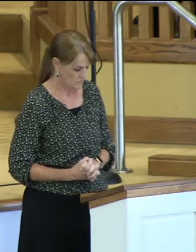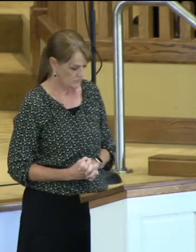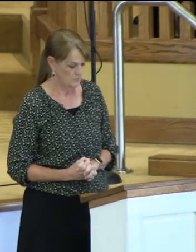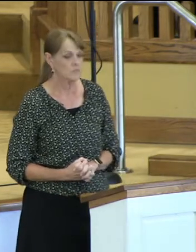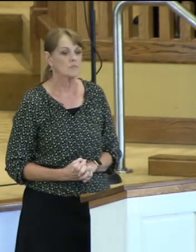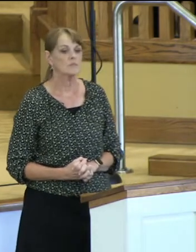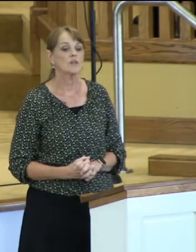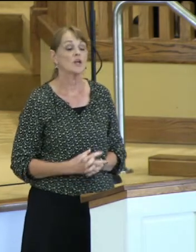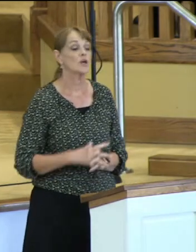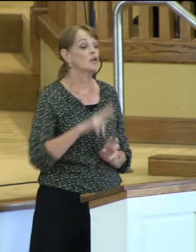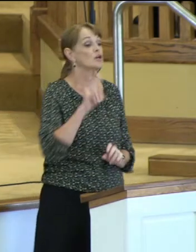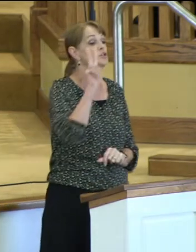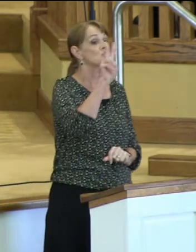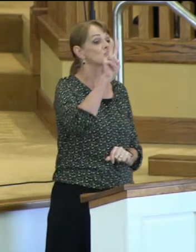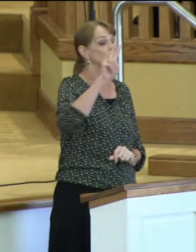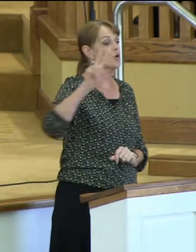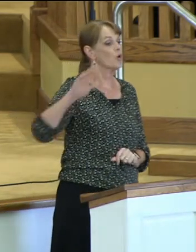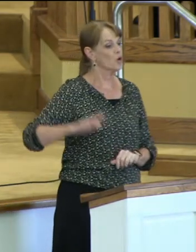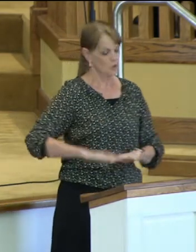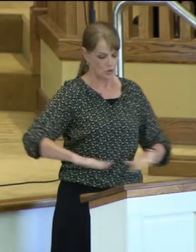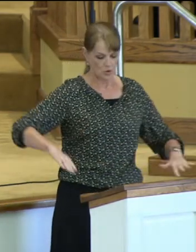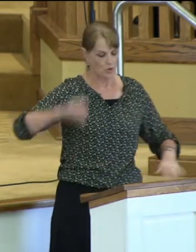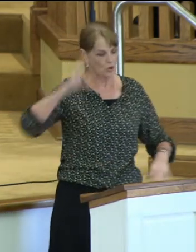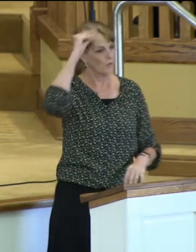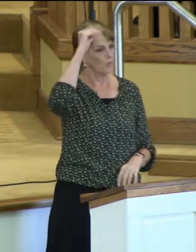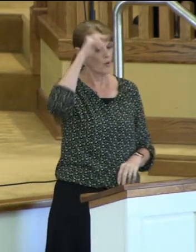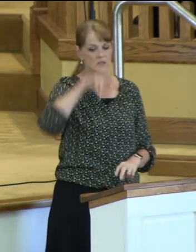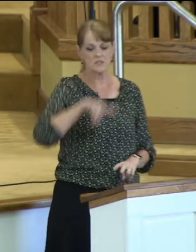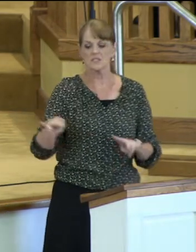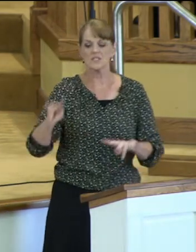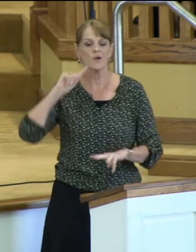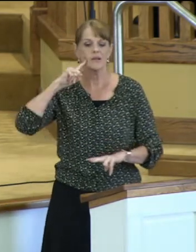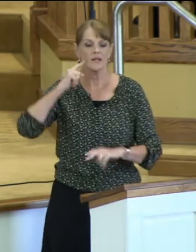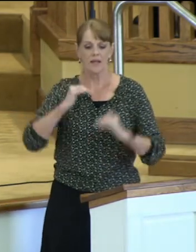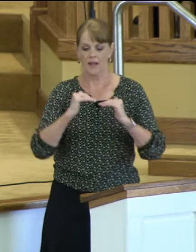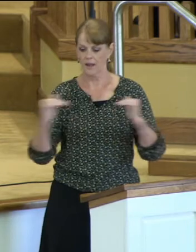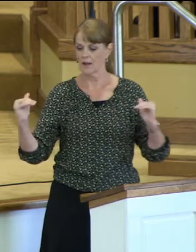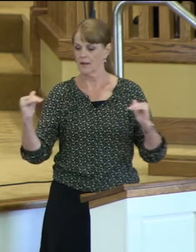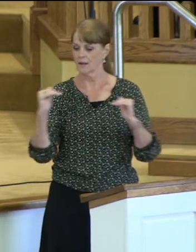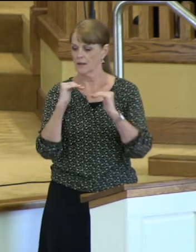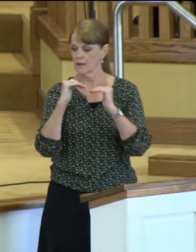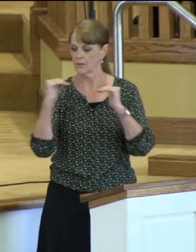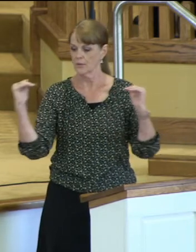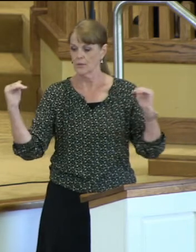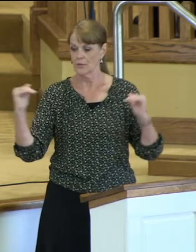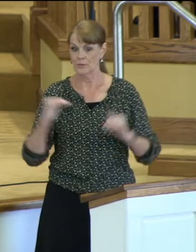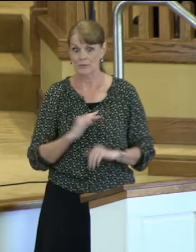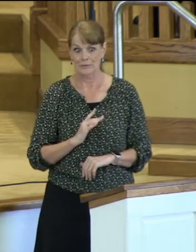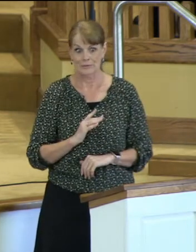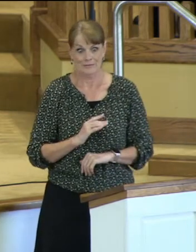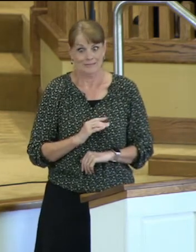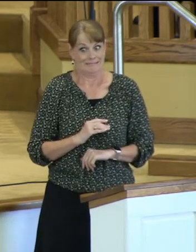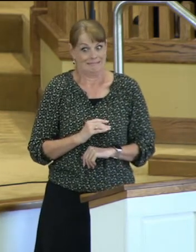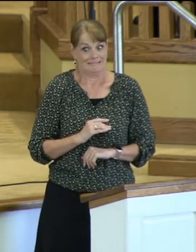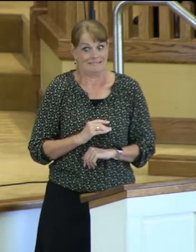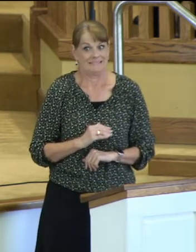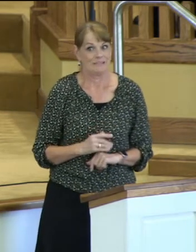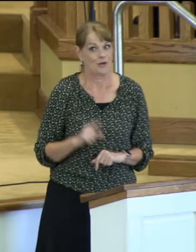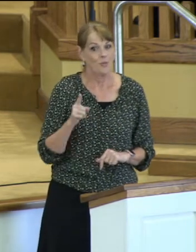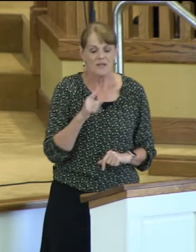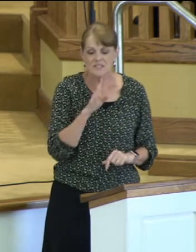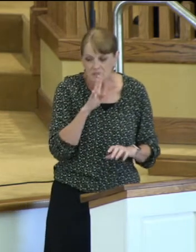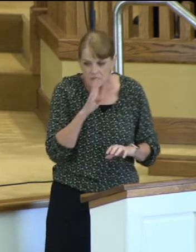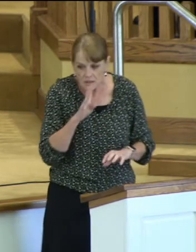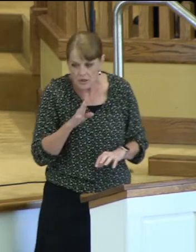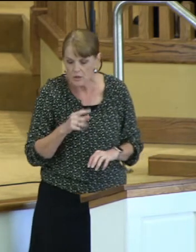Two little boys were staring at the candy on display. One whispered to the